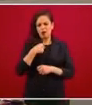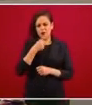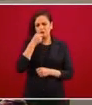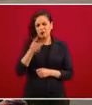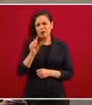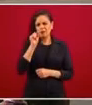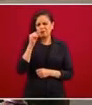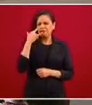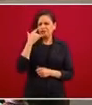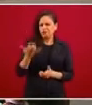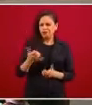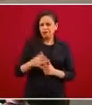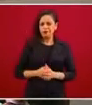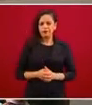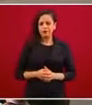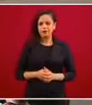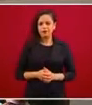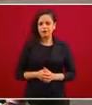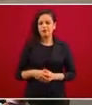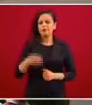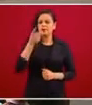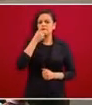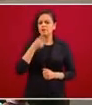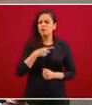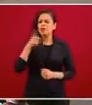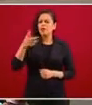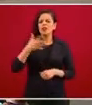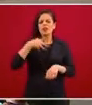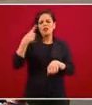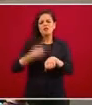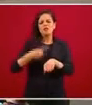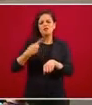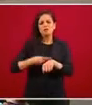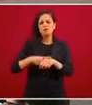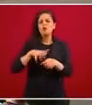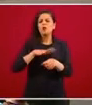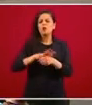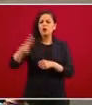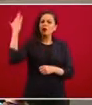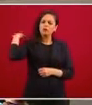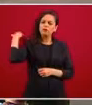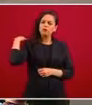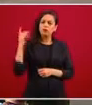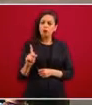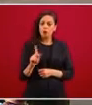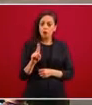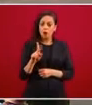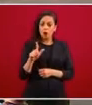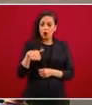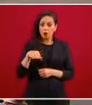confused, and he expressed some concern because he said